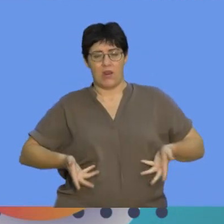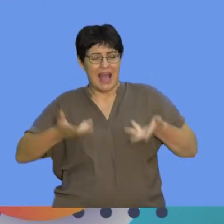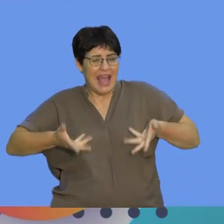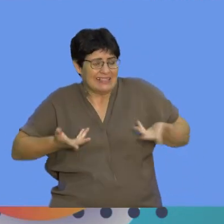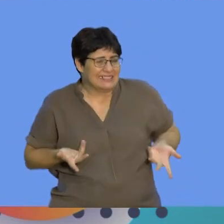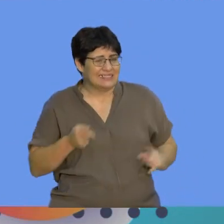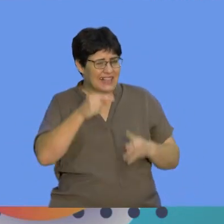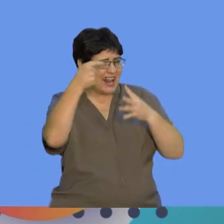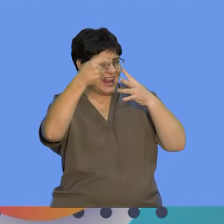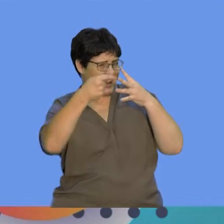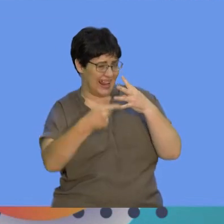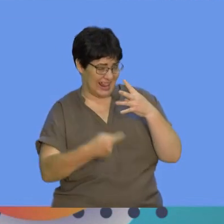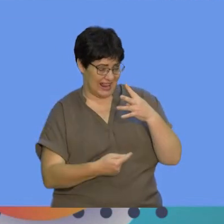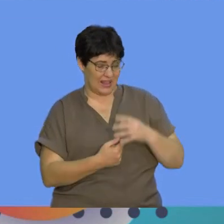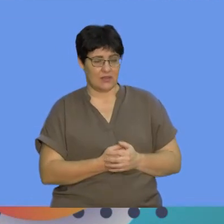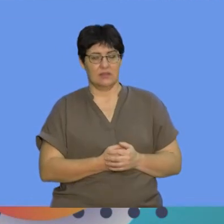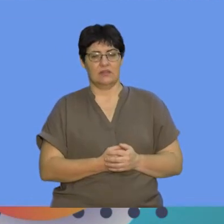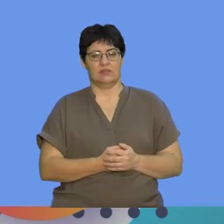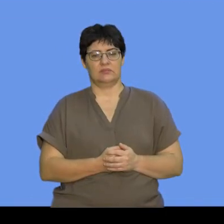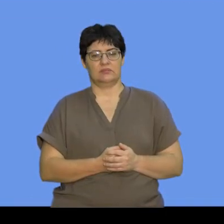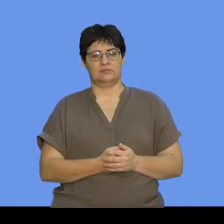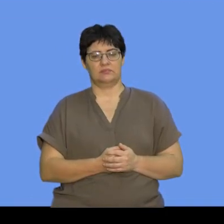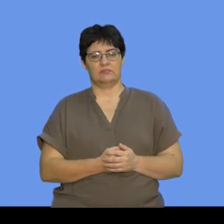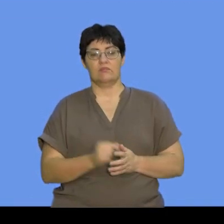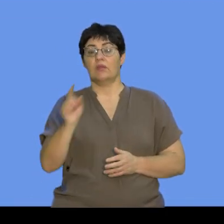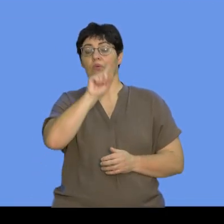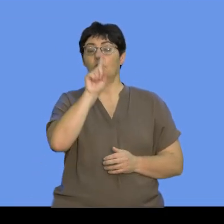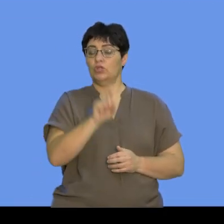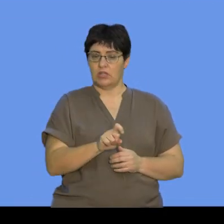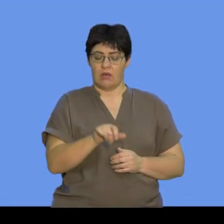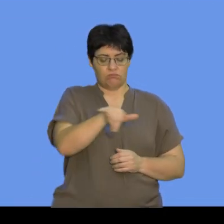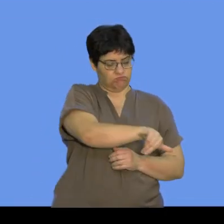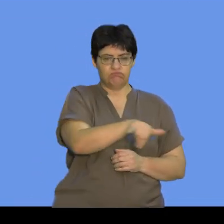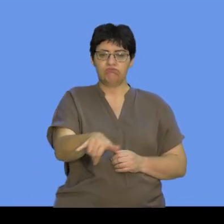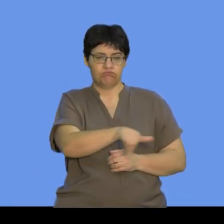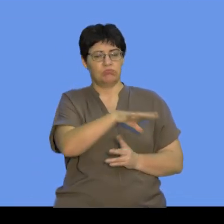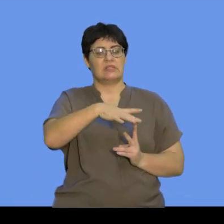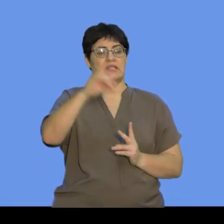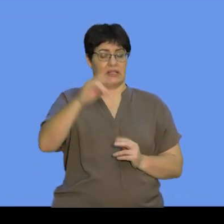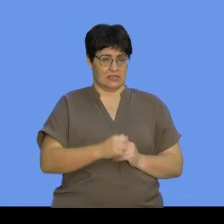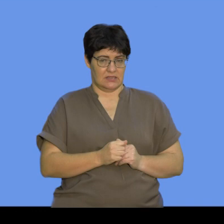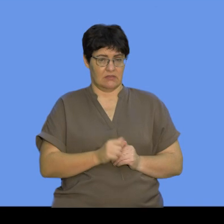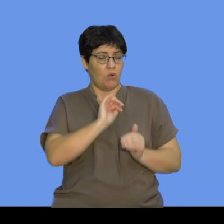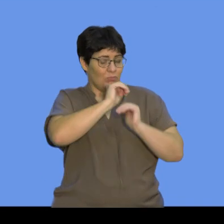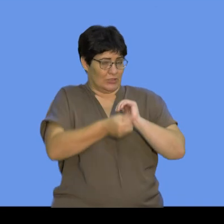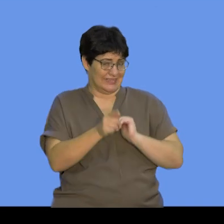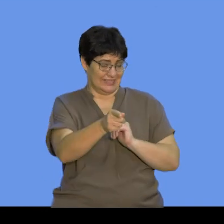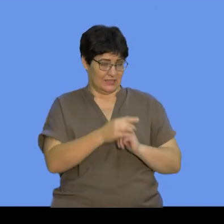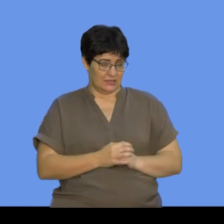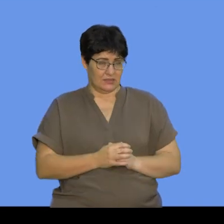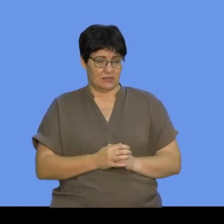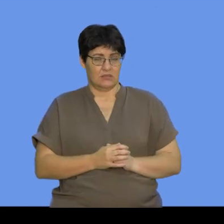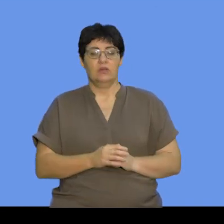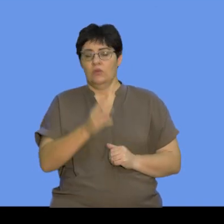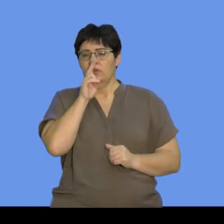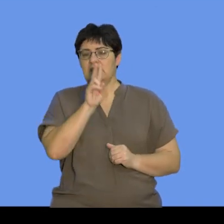those brilliant ideas. Now the question is, which helmet would you select for protection? So on the screen you